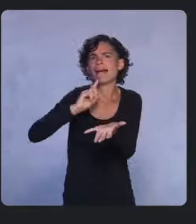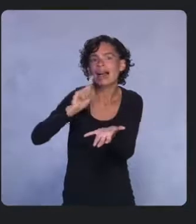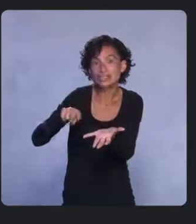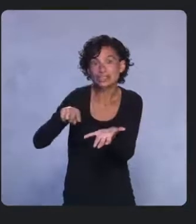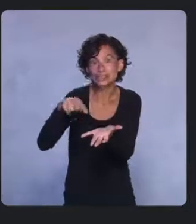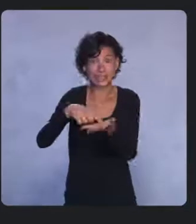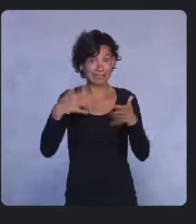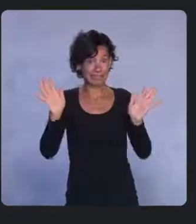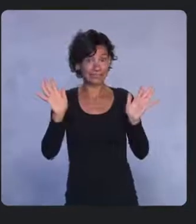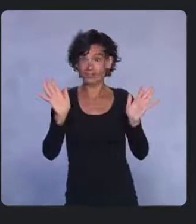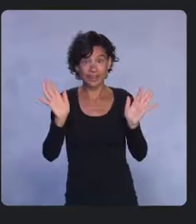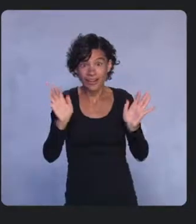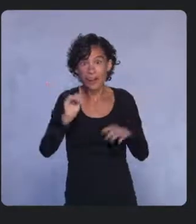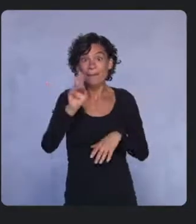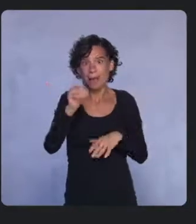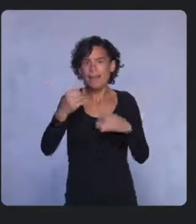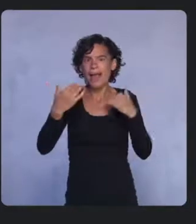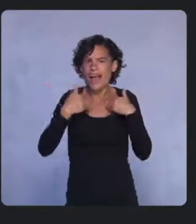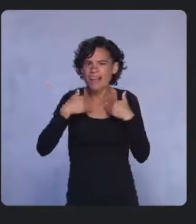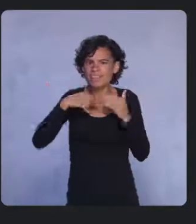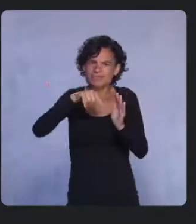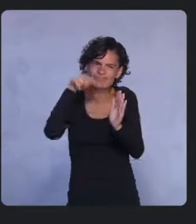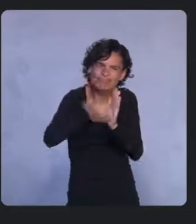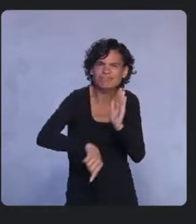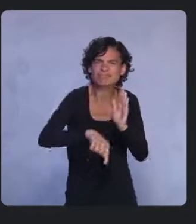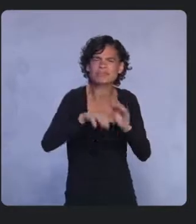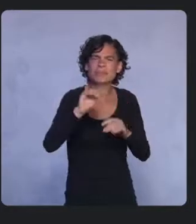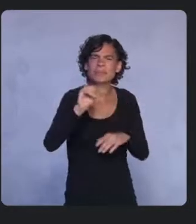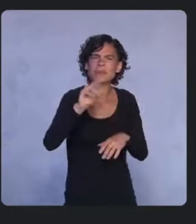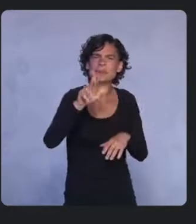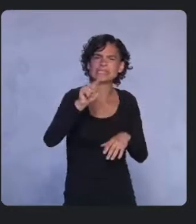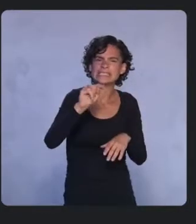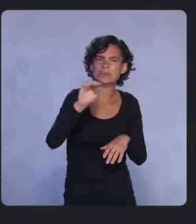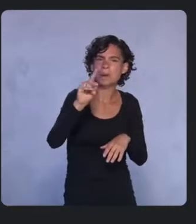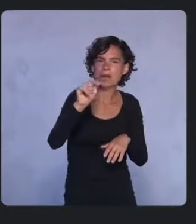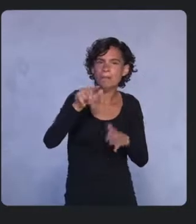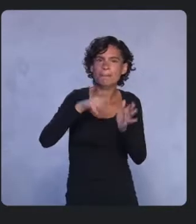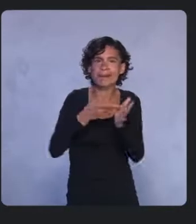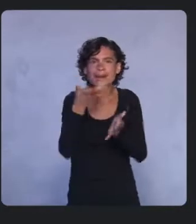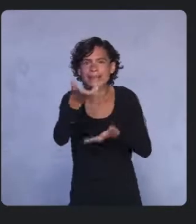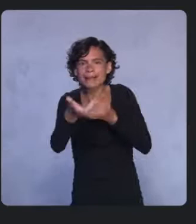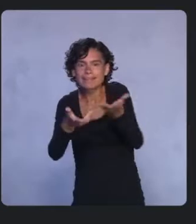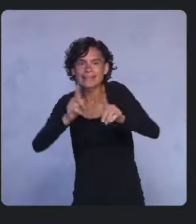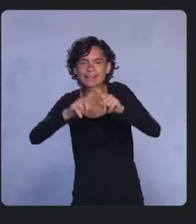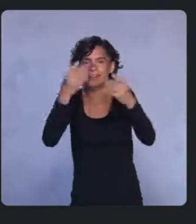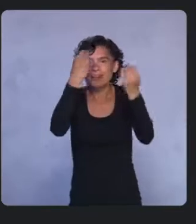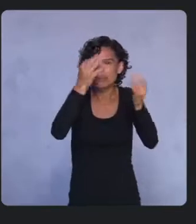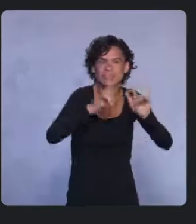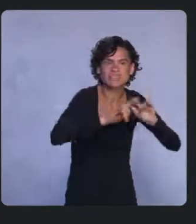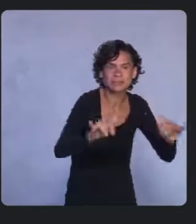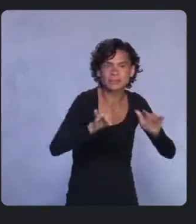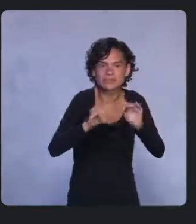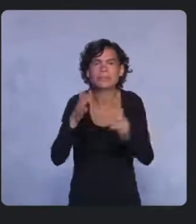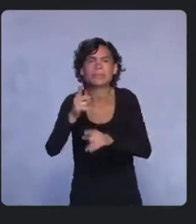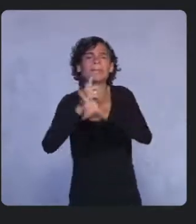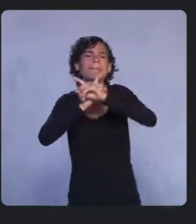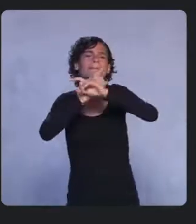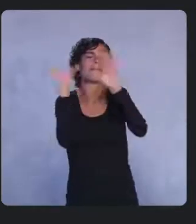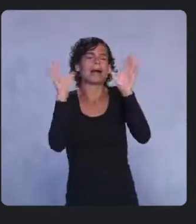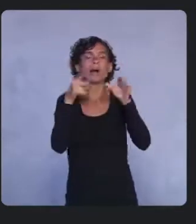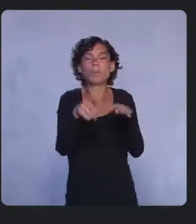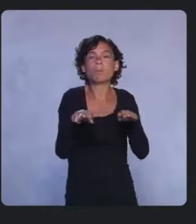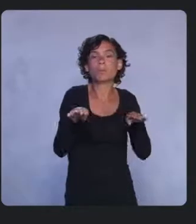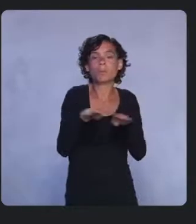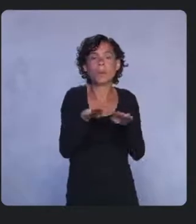is multimodal, it can understand different types of information simultaneously. So now imagine taking a photo of your